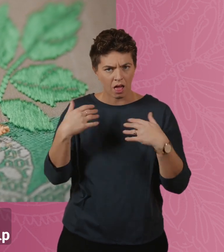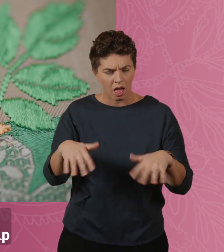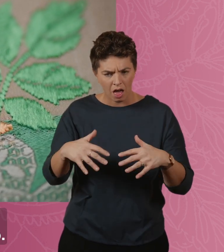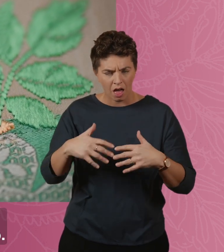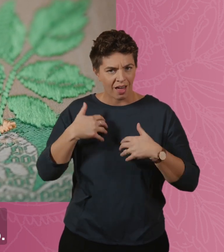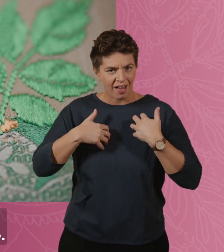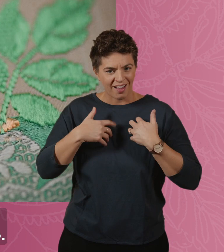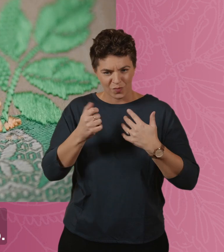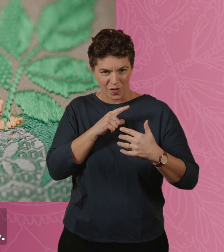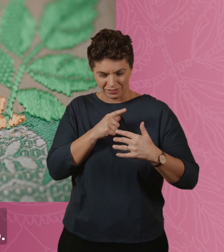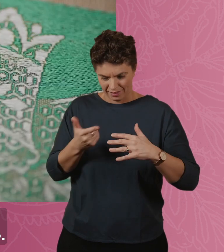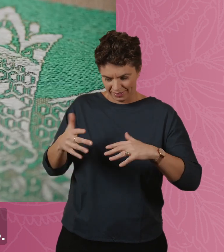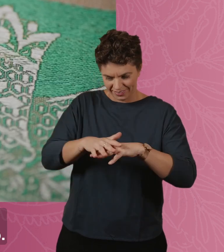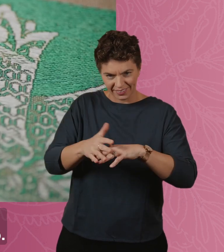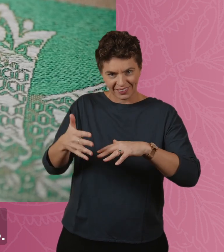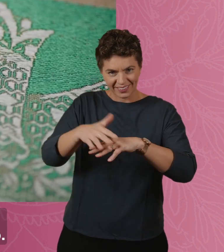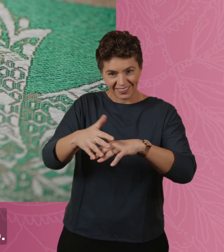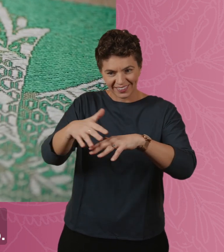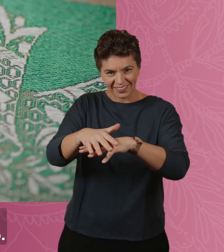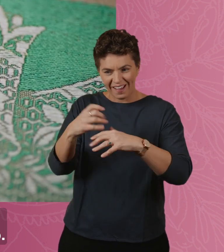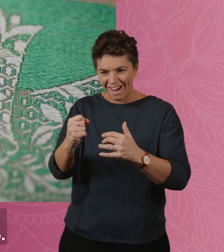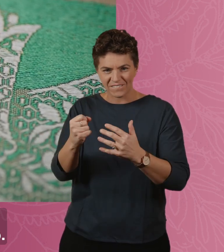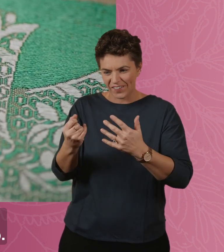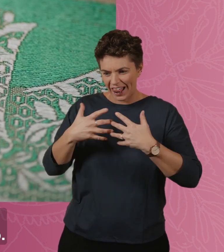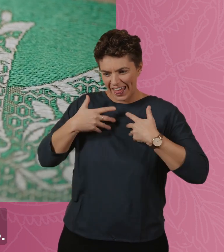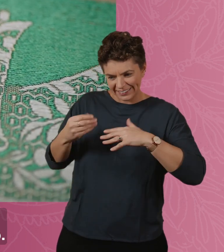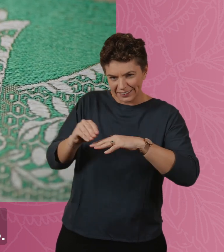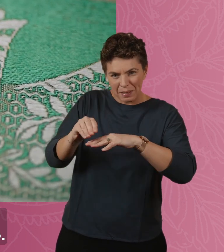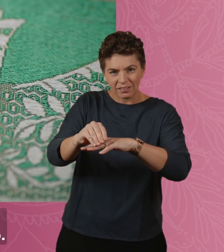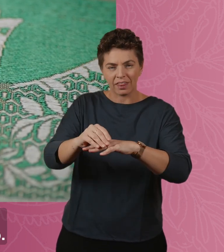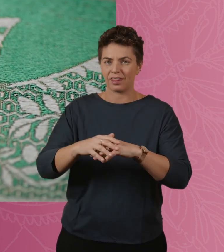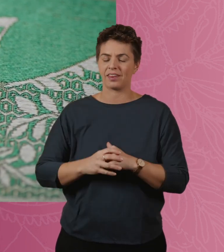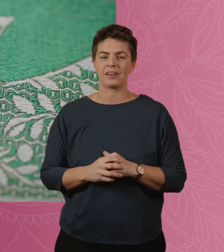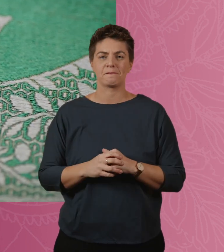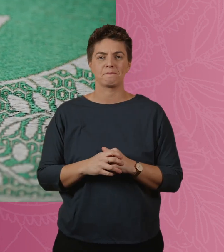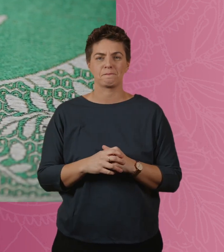he can't help but let lace motifs creep into these designs too.